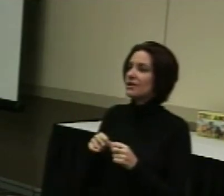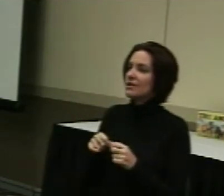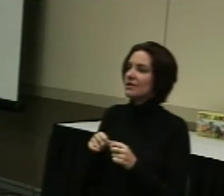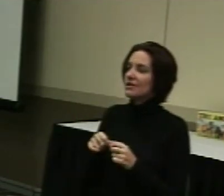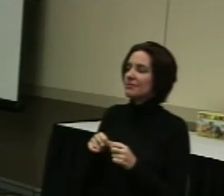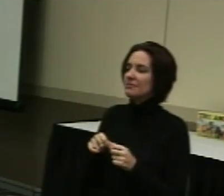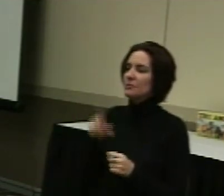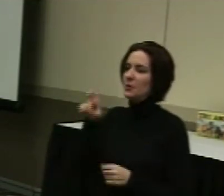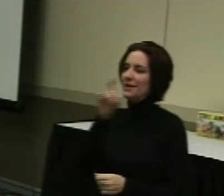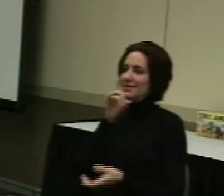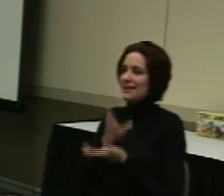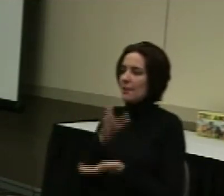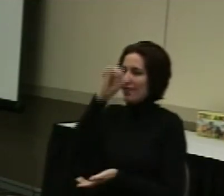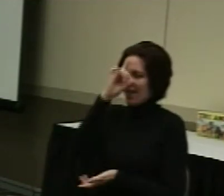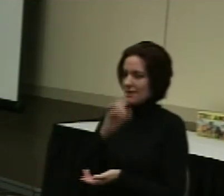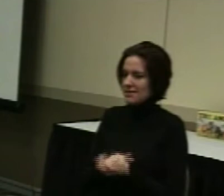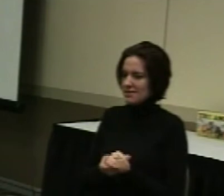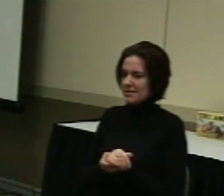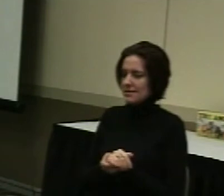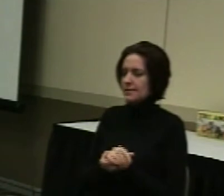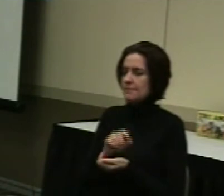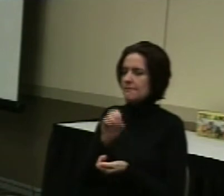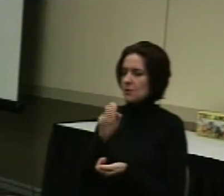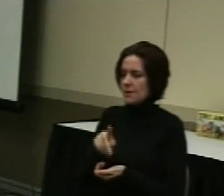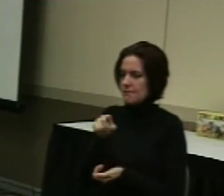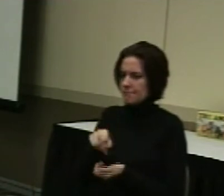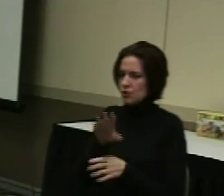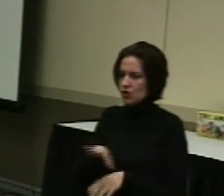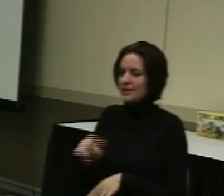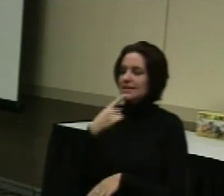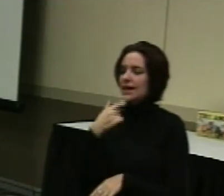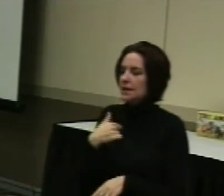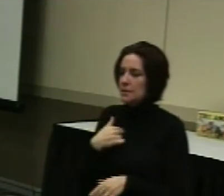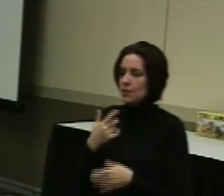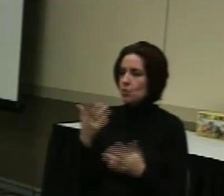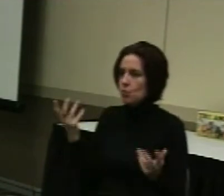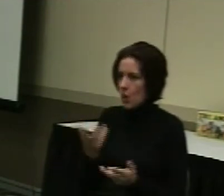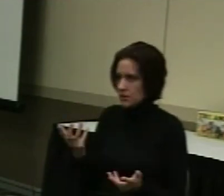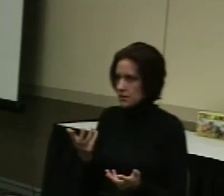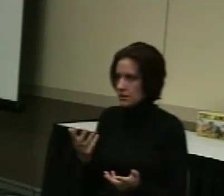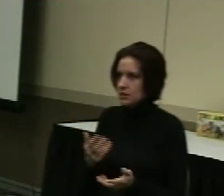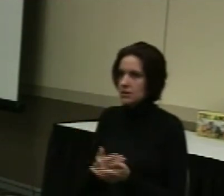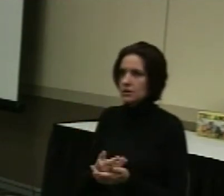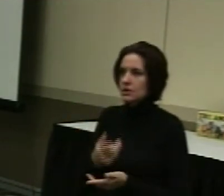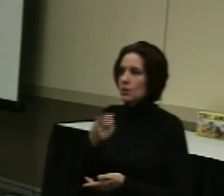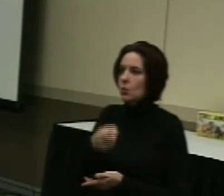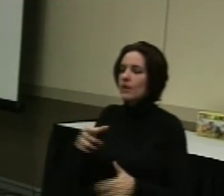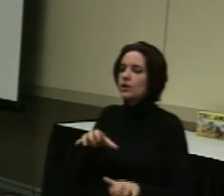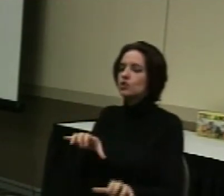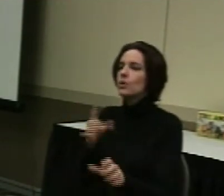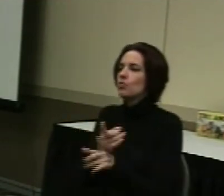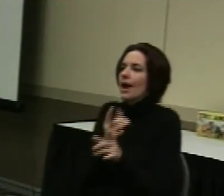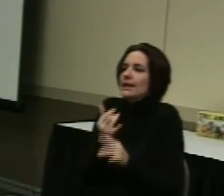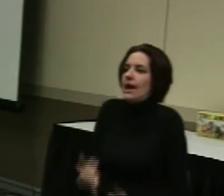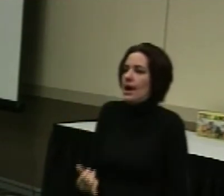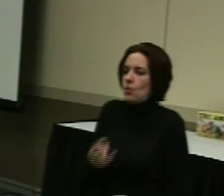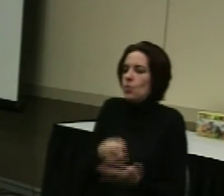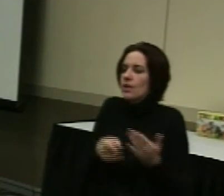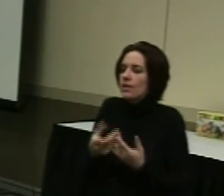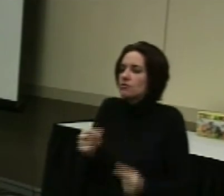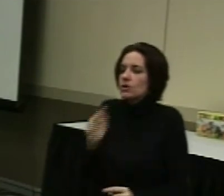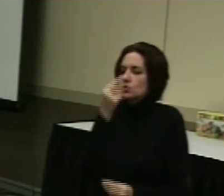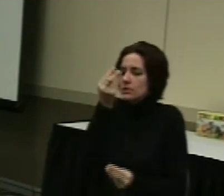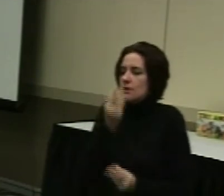to stop and think, what is this child telling us by what they're doing this moment, you know?